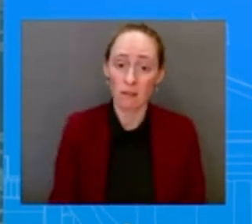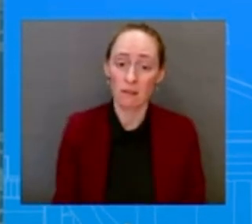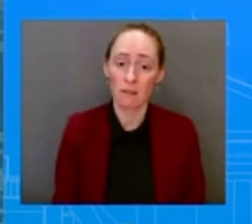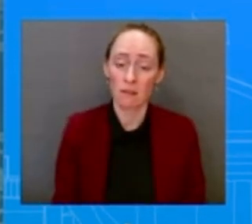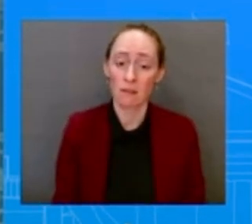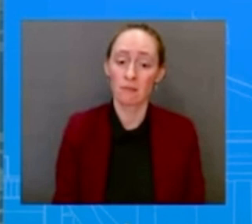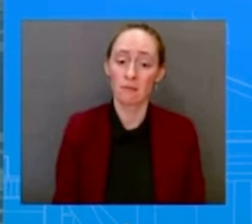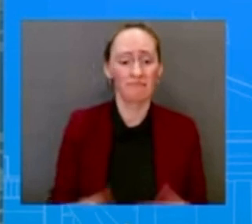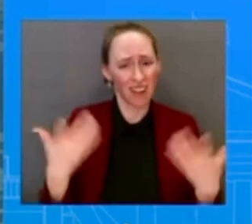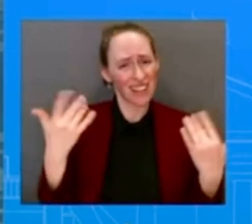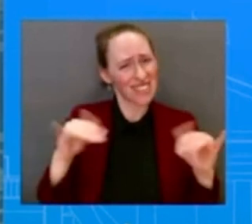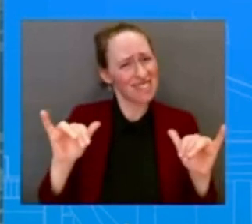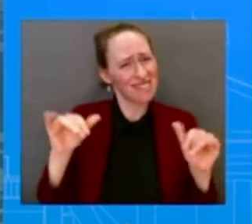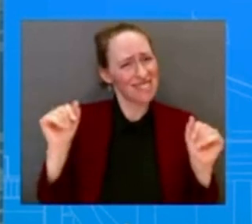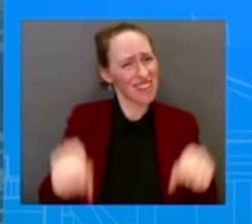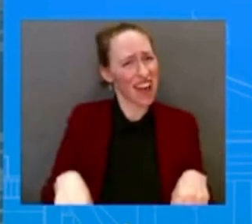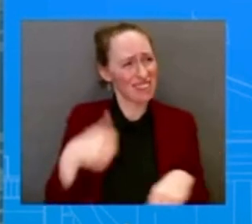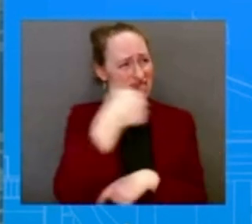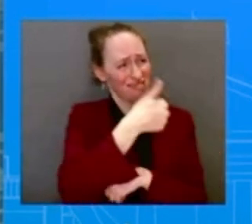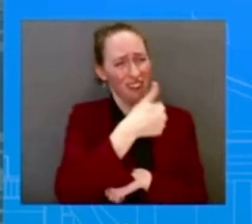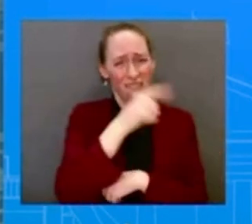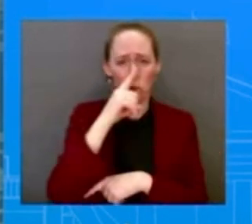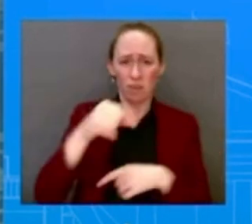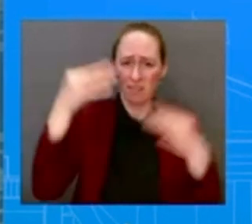I think there's still time for Mr. Putin to stop the war.